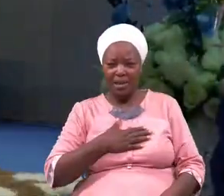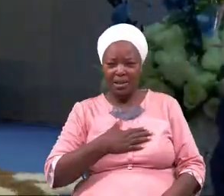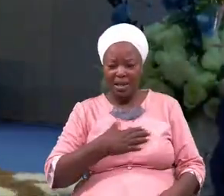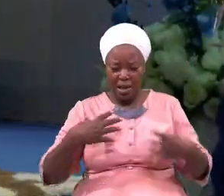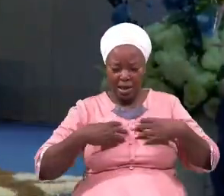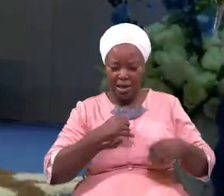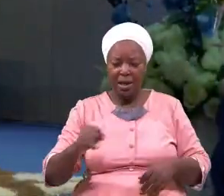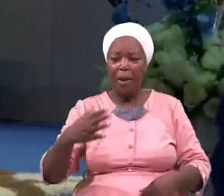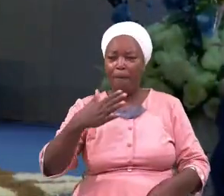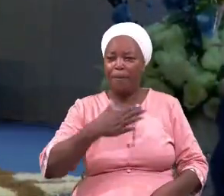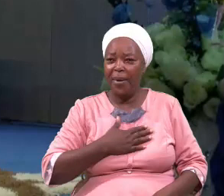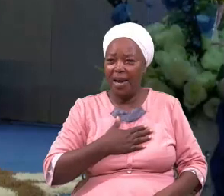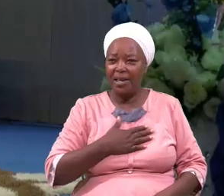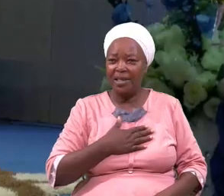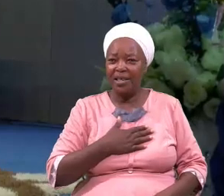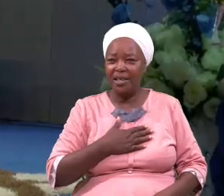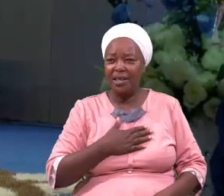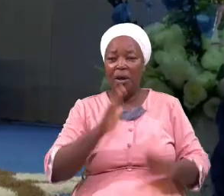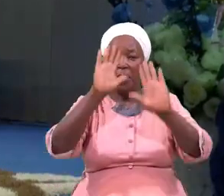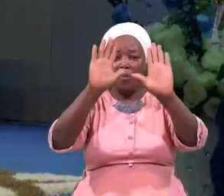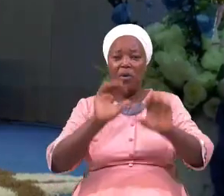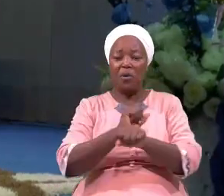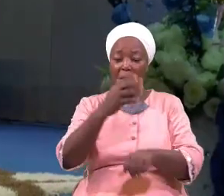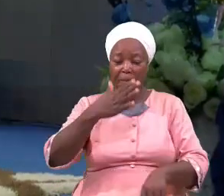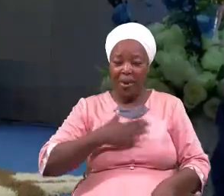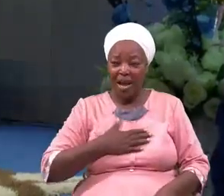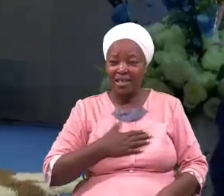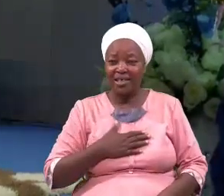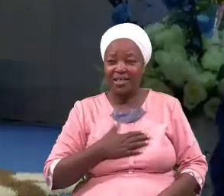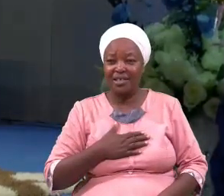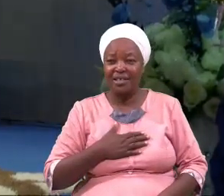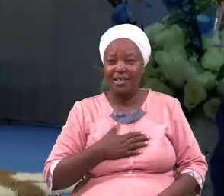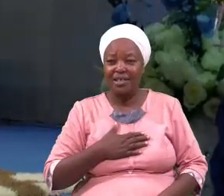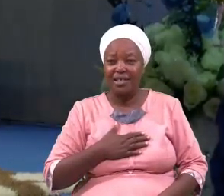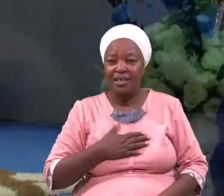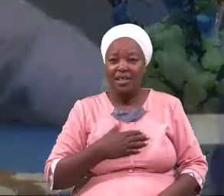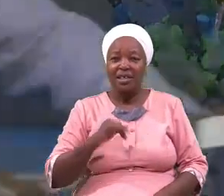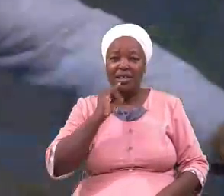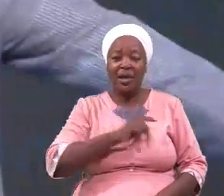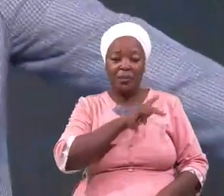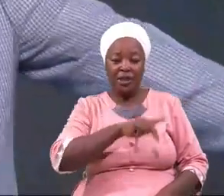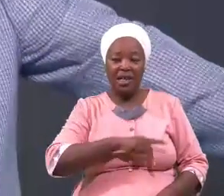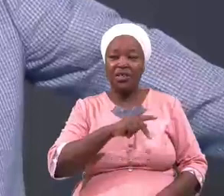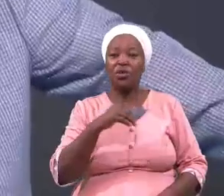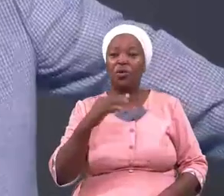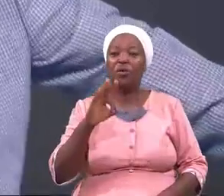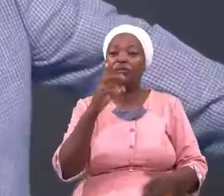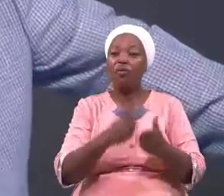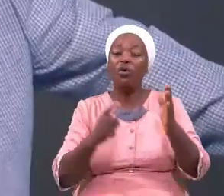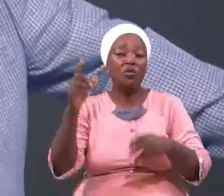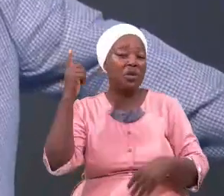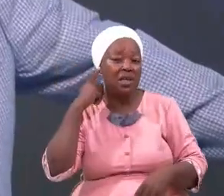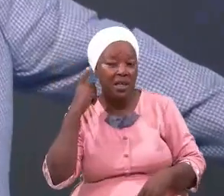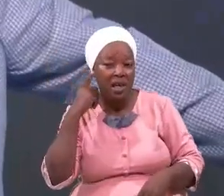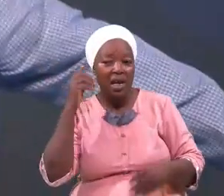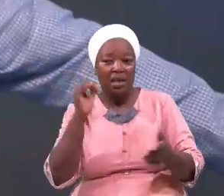Healing, mine. Miracle, mine. It's the personalization of what you hear. That's